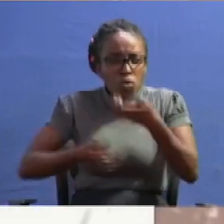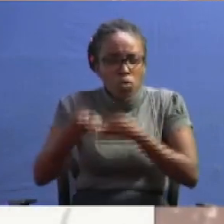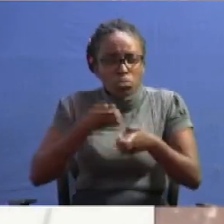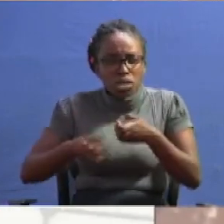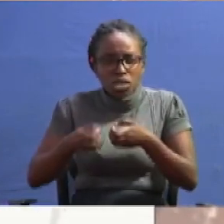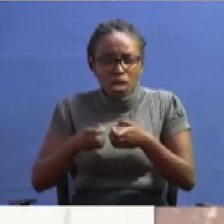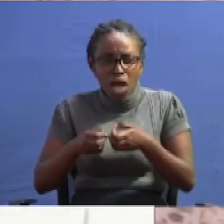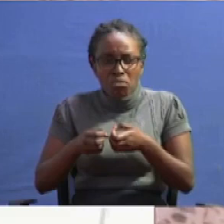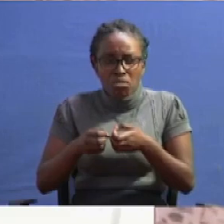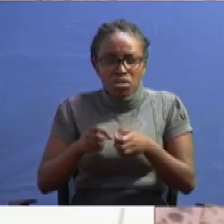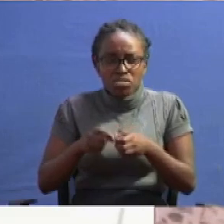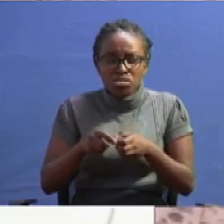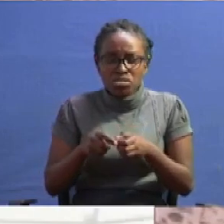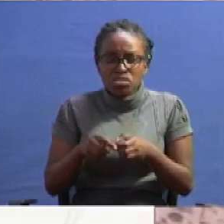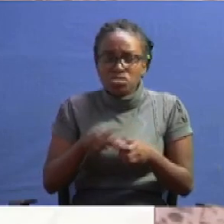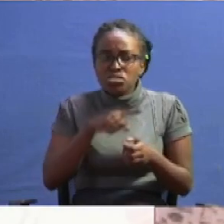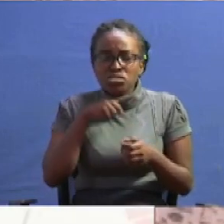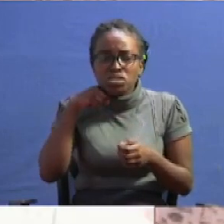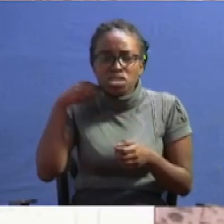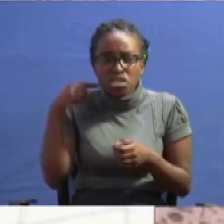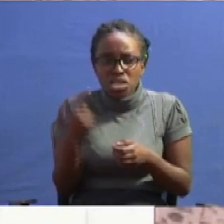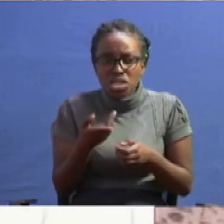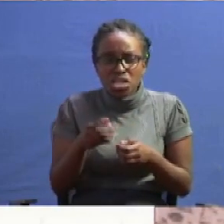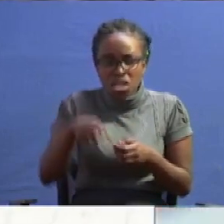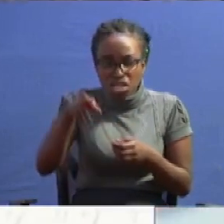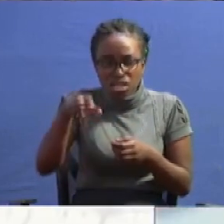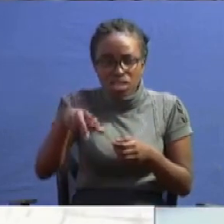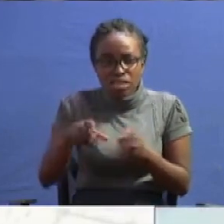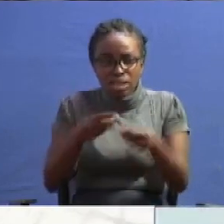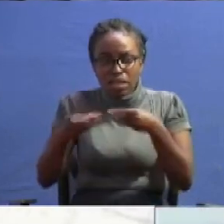Prosecution, and the Director of Criminal Investigations. Brenda Nyongesa, KUTV.